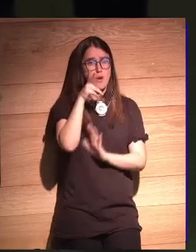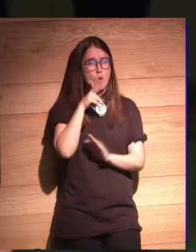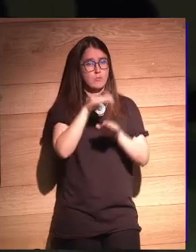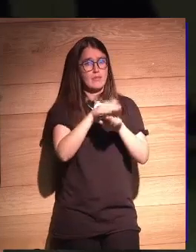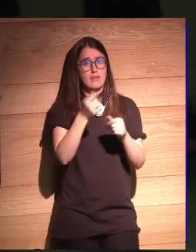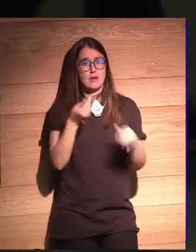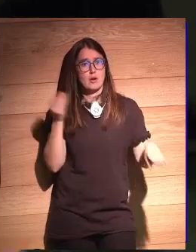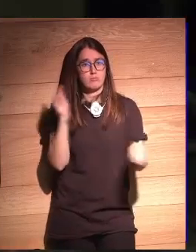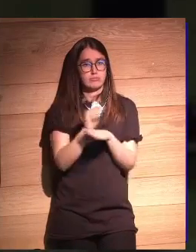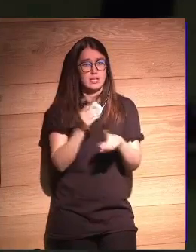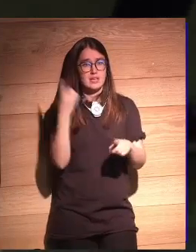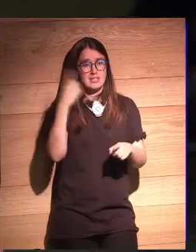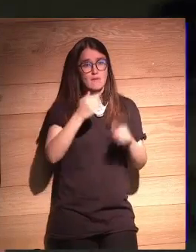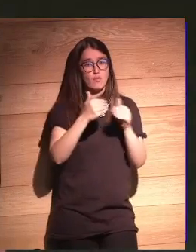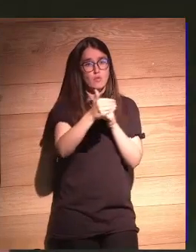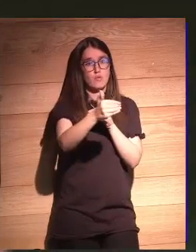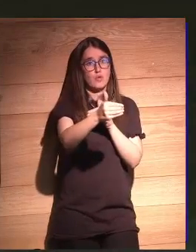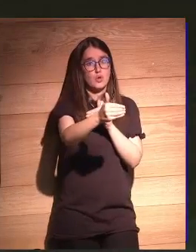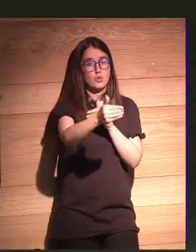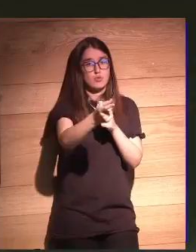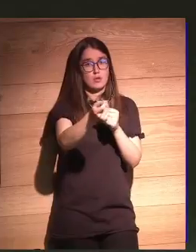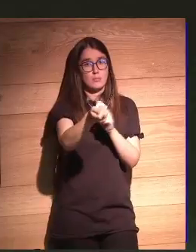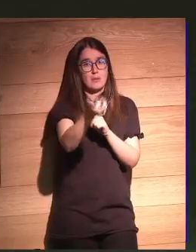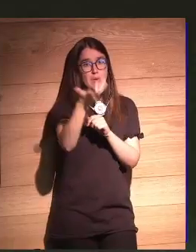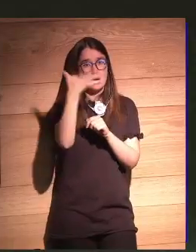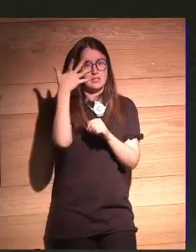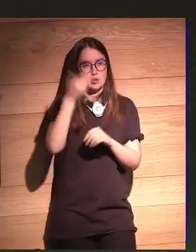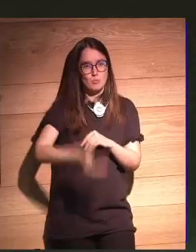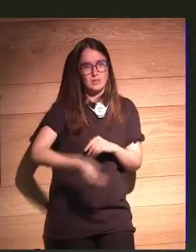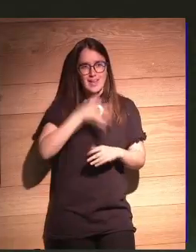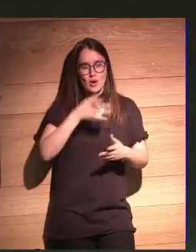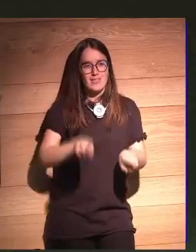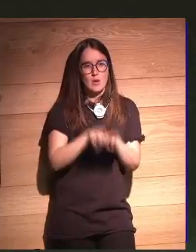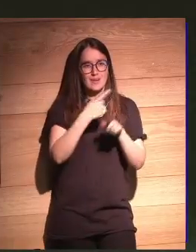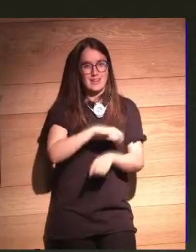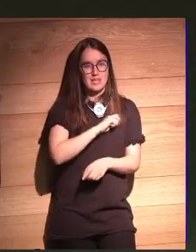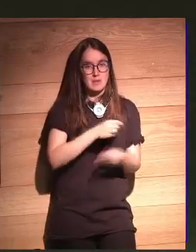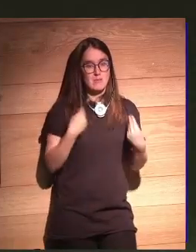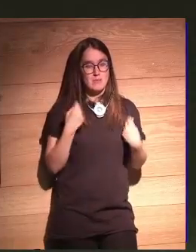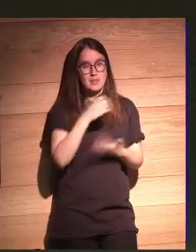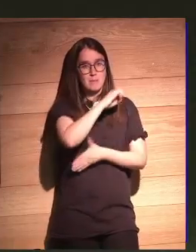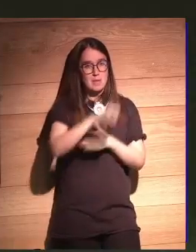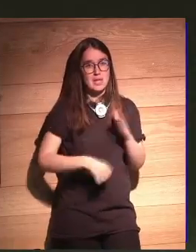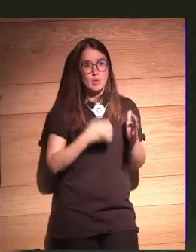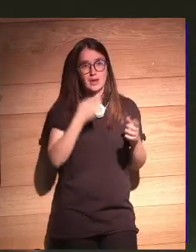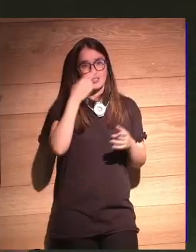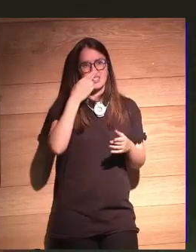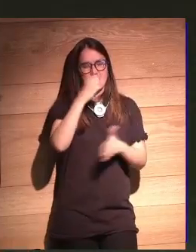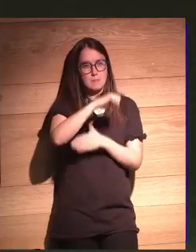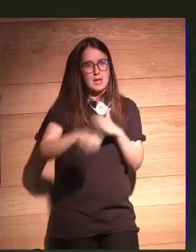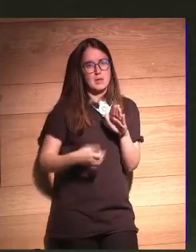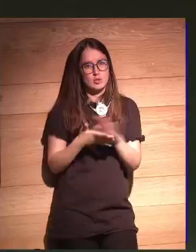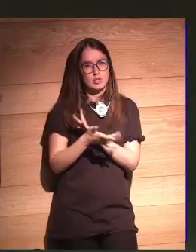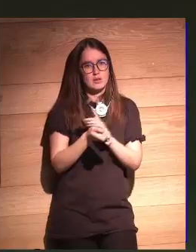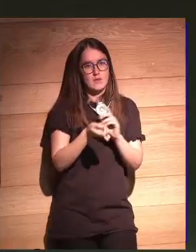where no one is going to live, but money is going to be parked there and houses are going to be revalued. It doesn't matter